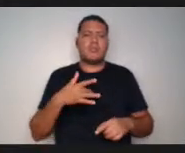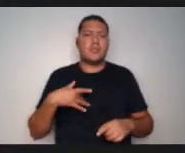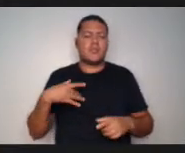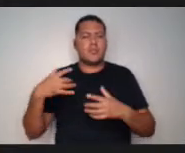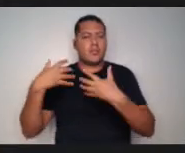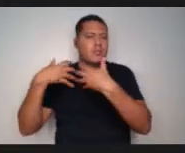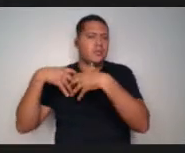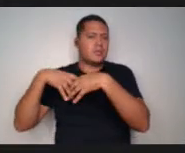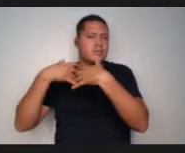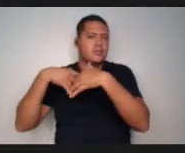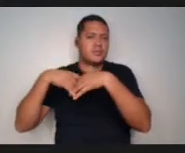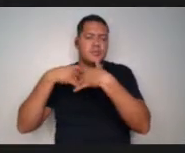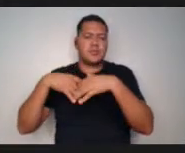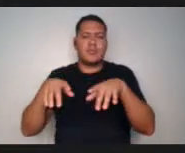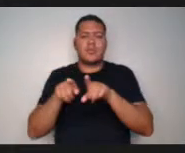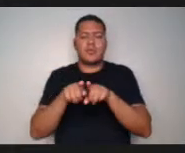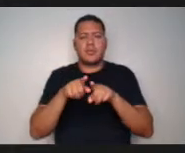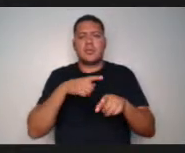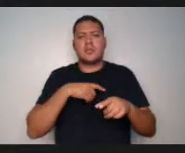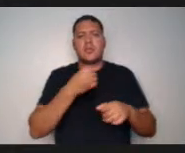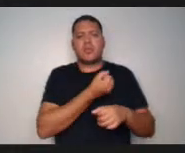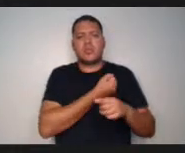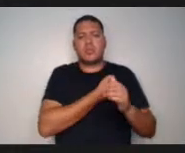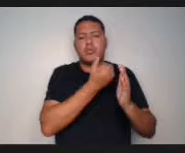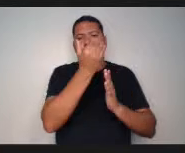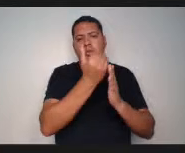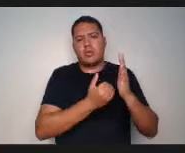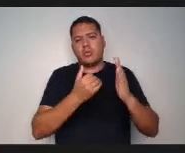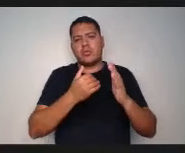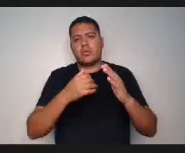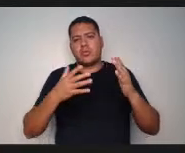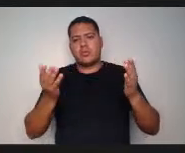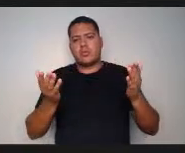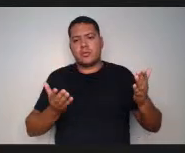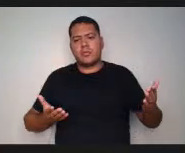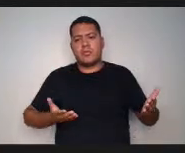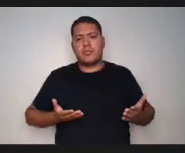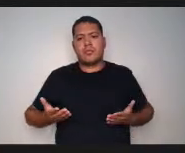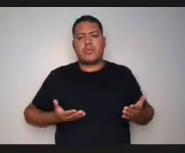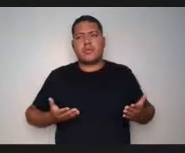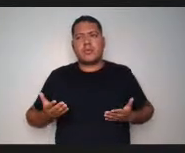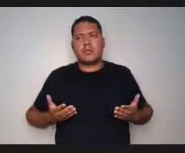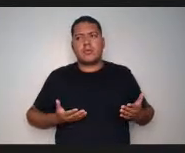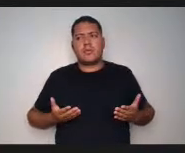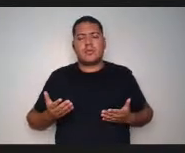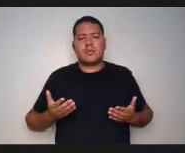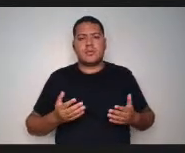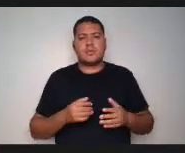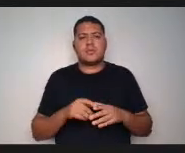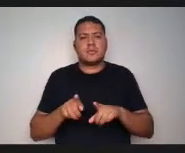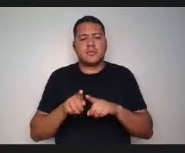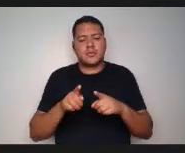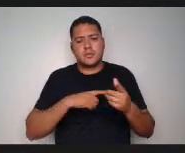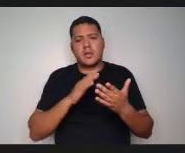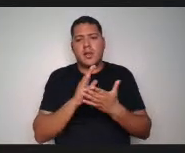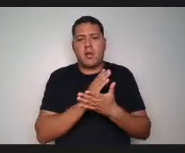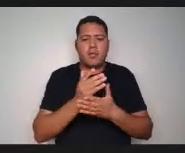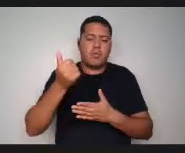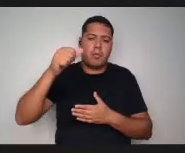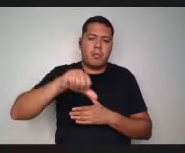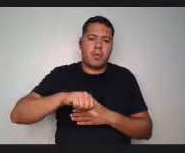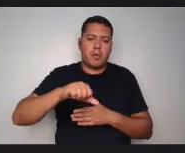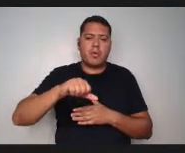now as people are leaving workplaces. It's resulting in a staffing crisis in